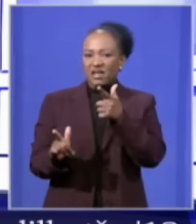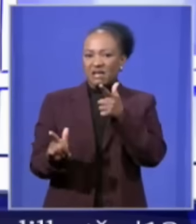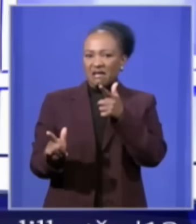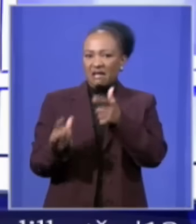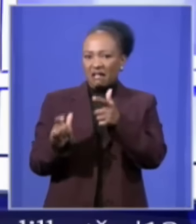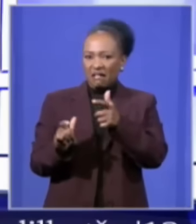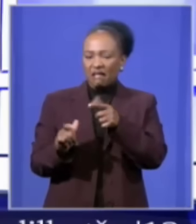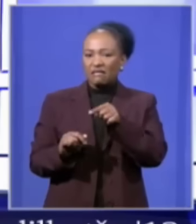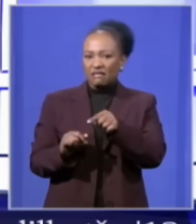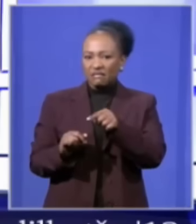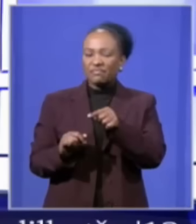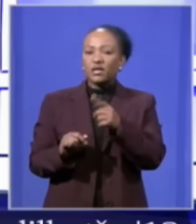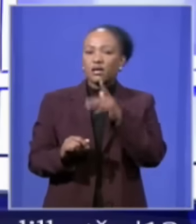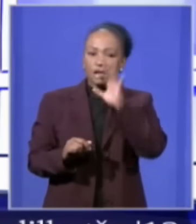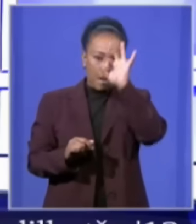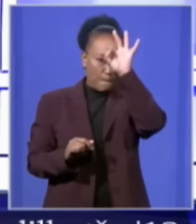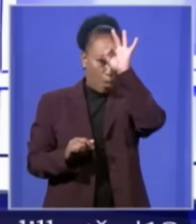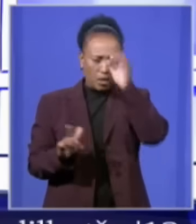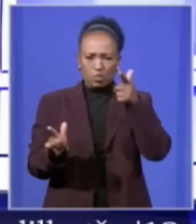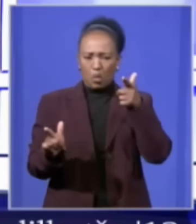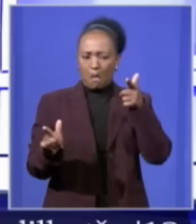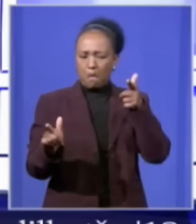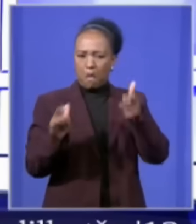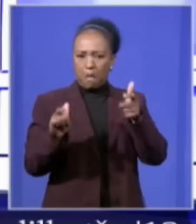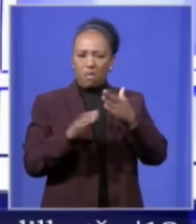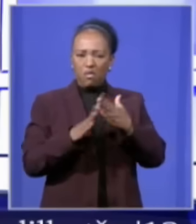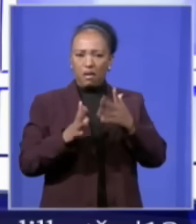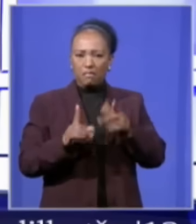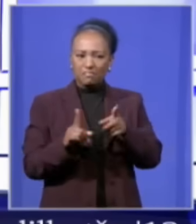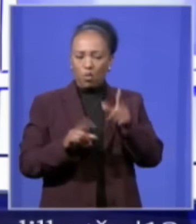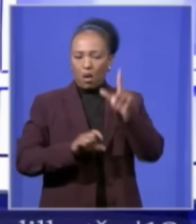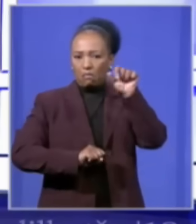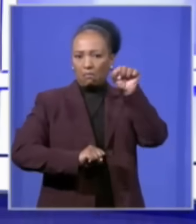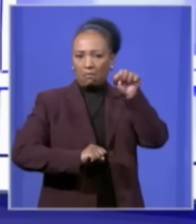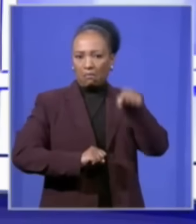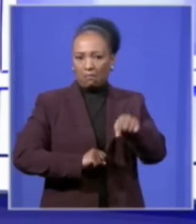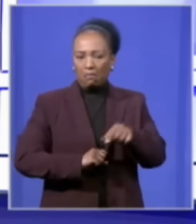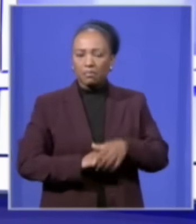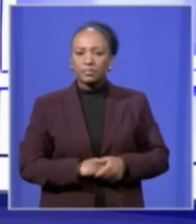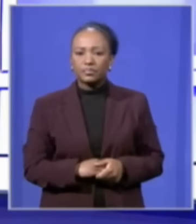ya Phato ge maphodisa a thuntšhana le bašomi mogwantong woo.